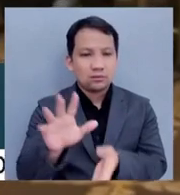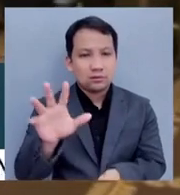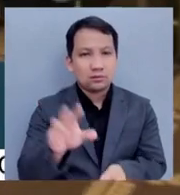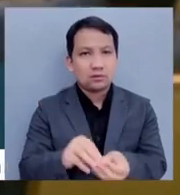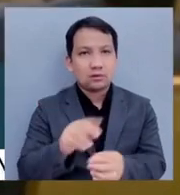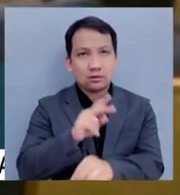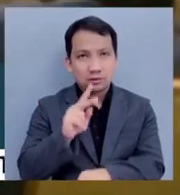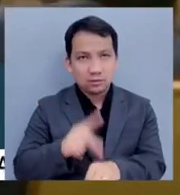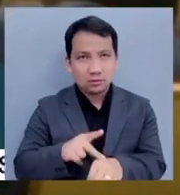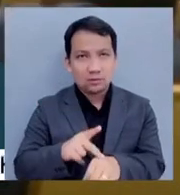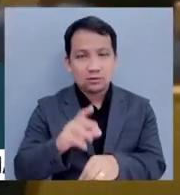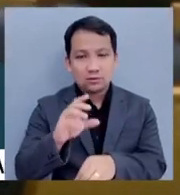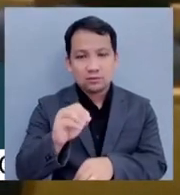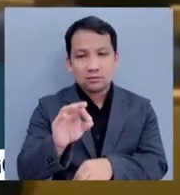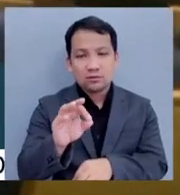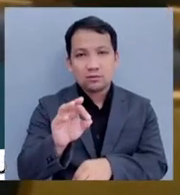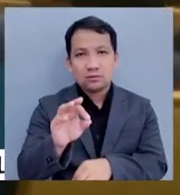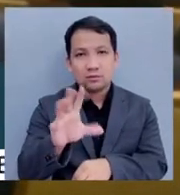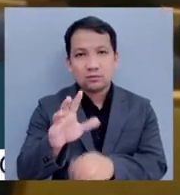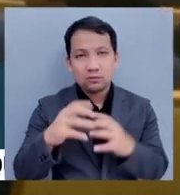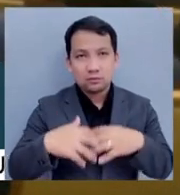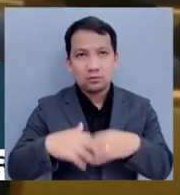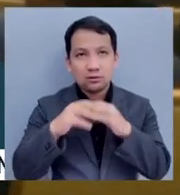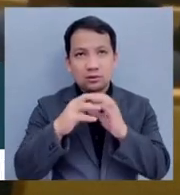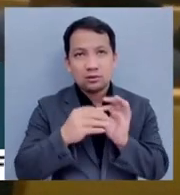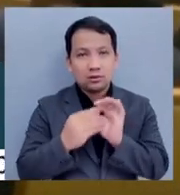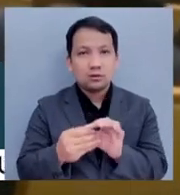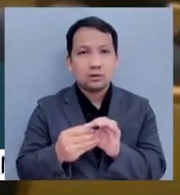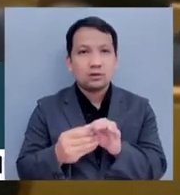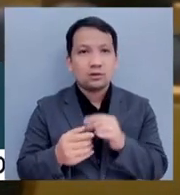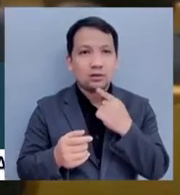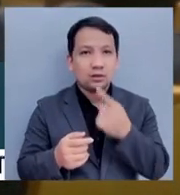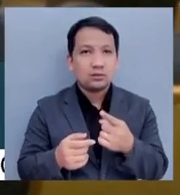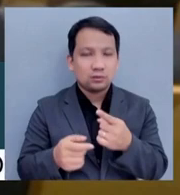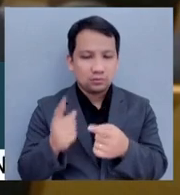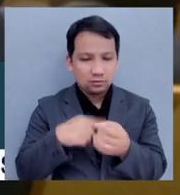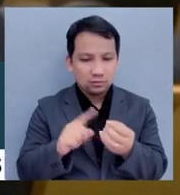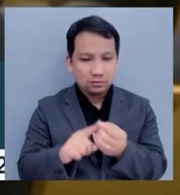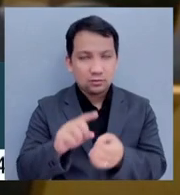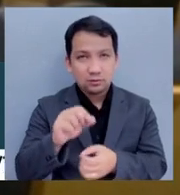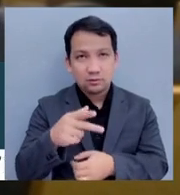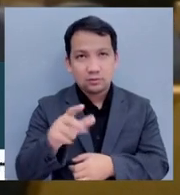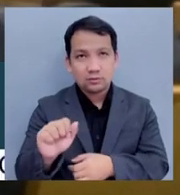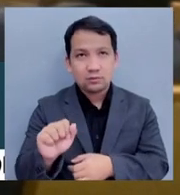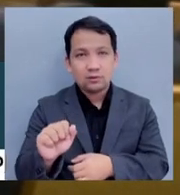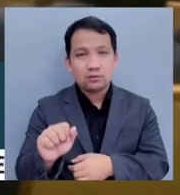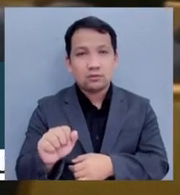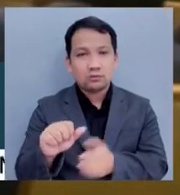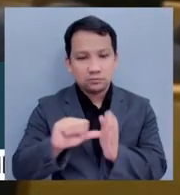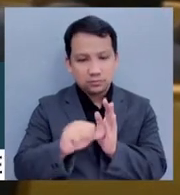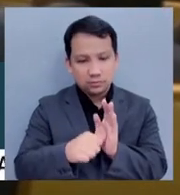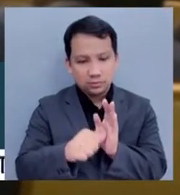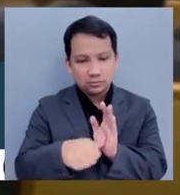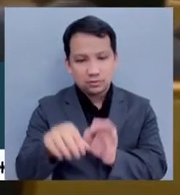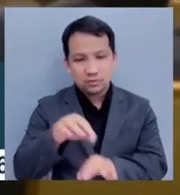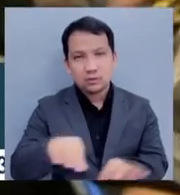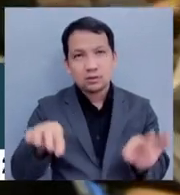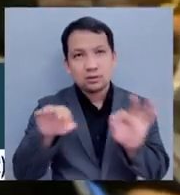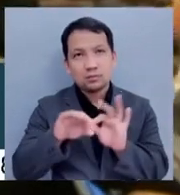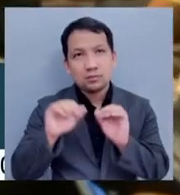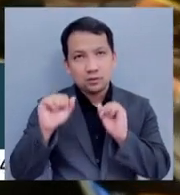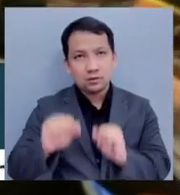Philippine Overseas Construction Board. An Indian ambassador to the Philippines, Shambhu Kumaran, emphasized on the potential